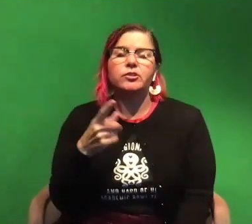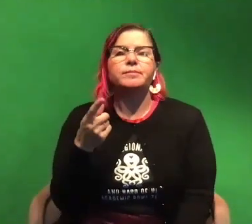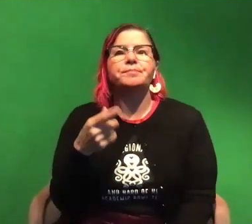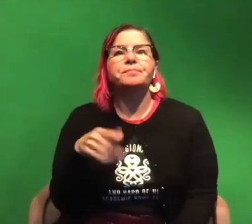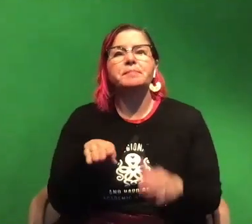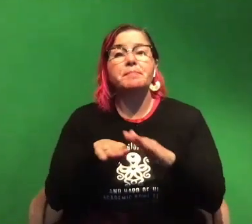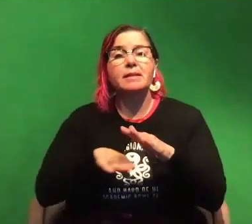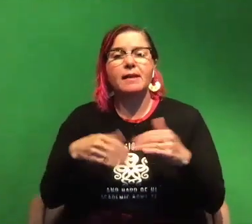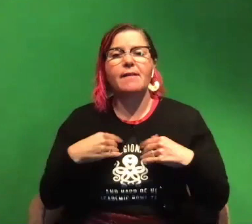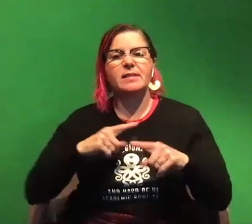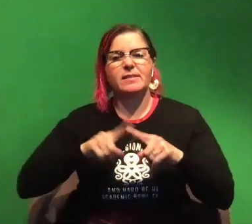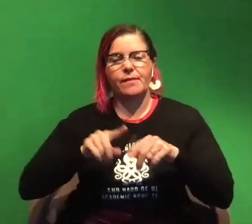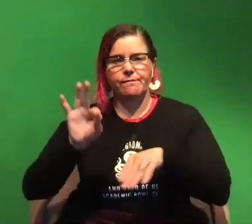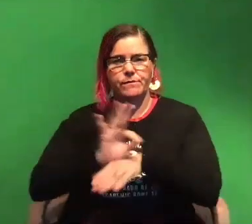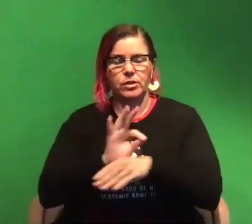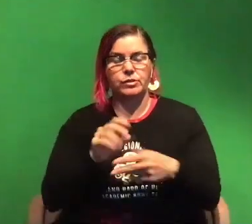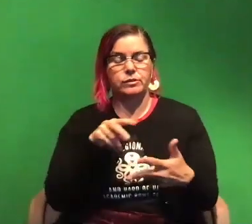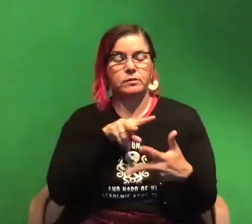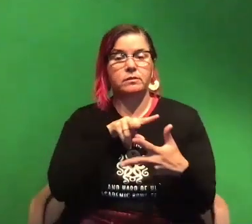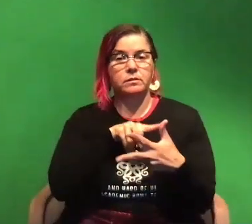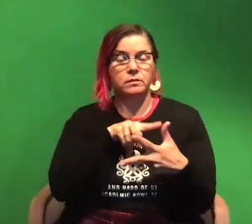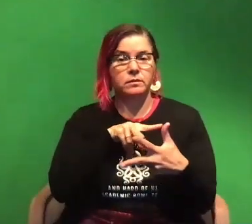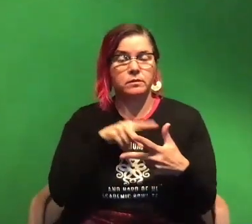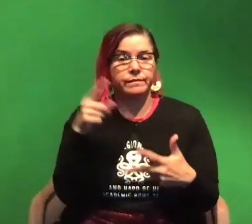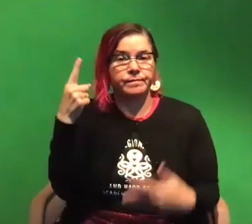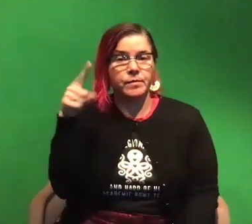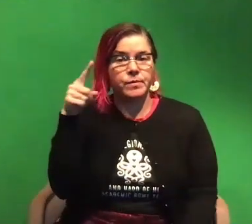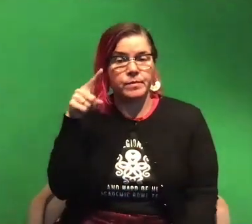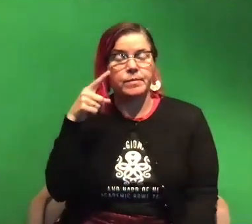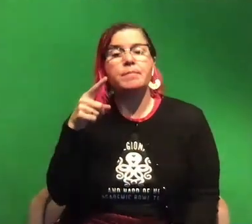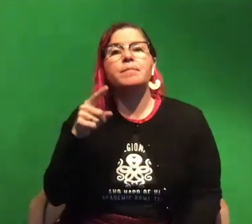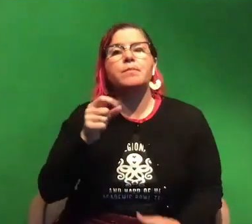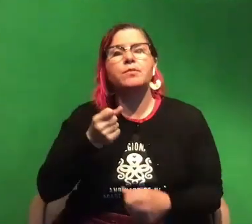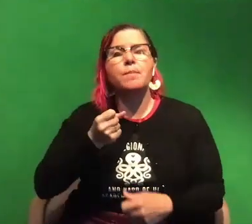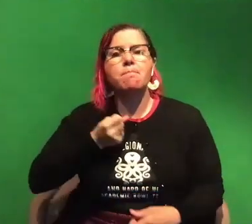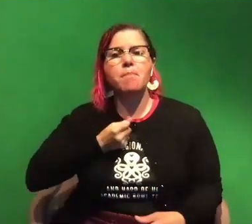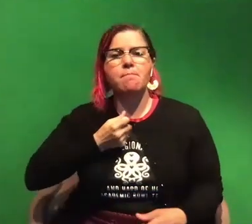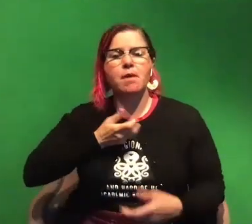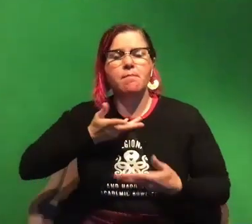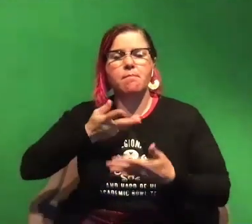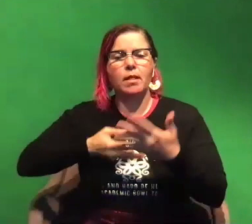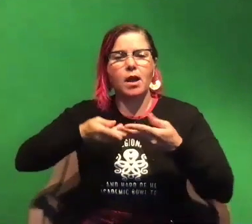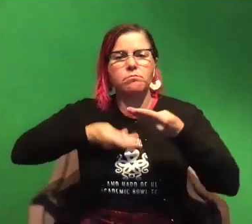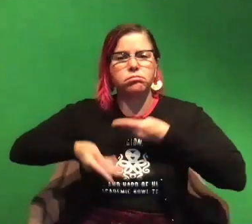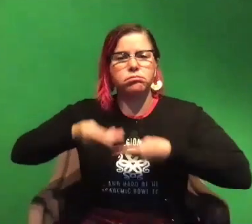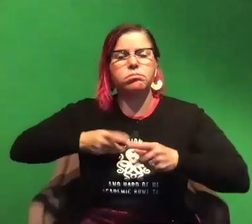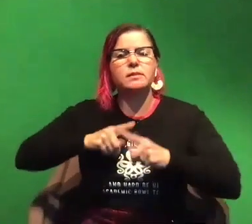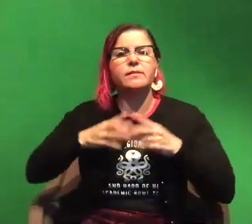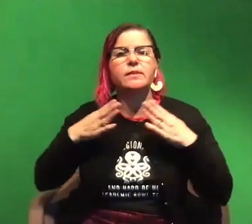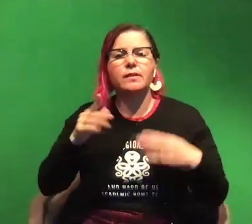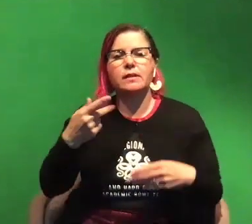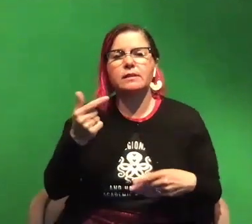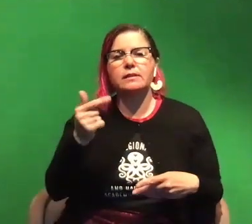all have different functions. So two of those hearts are going to be to pump blood to the various gills. So, you